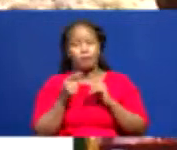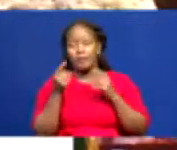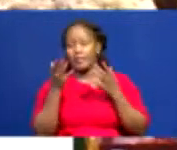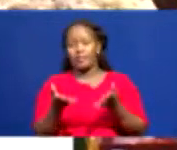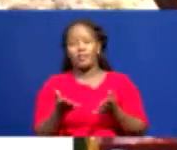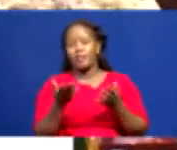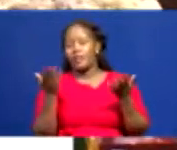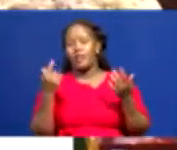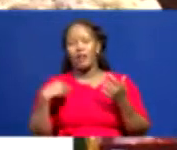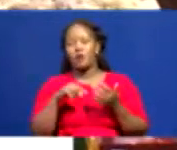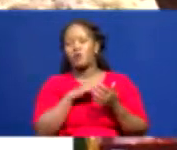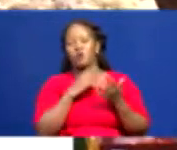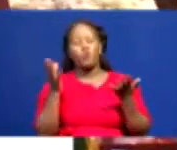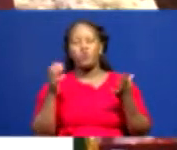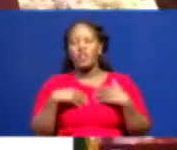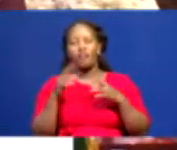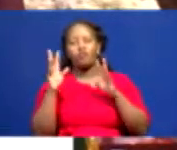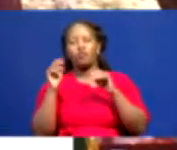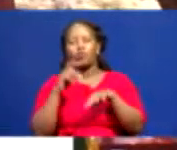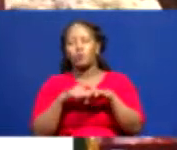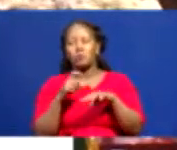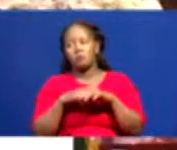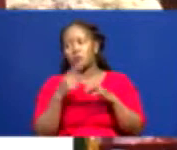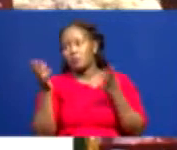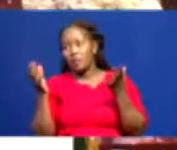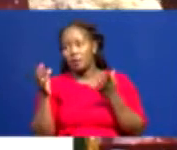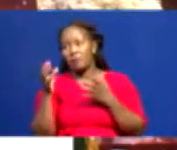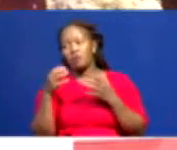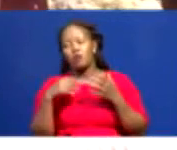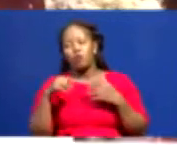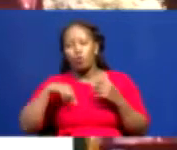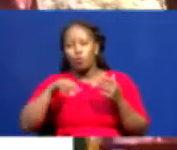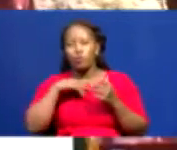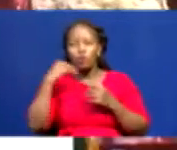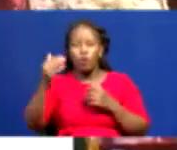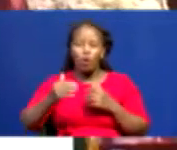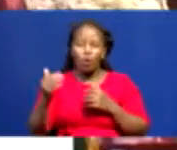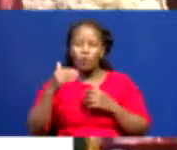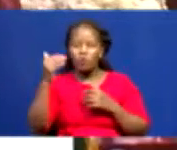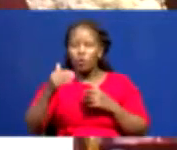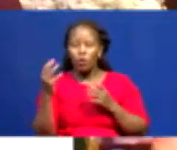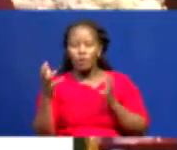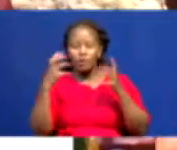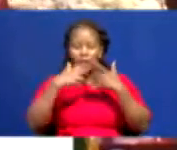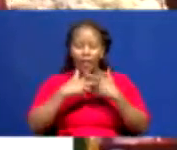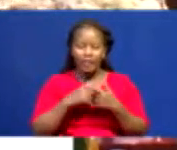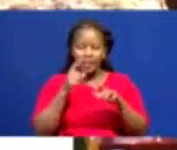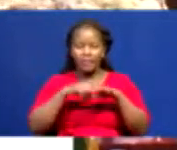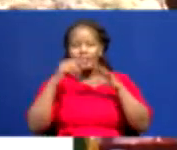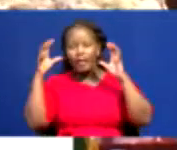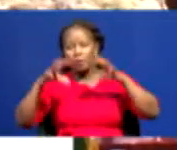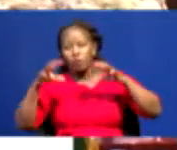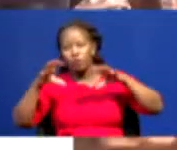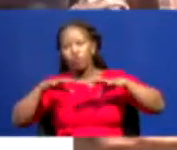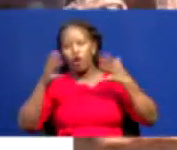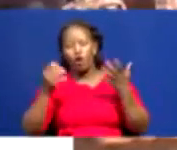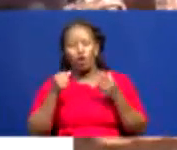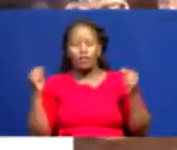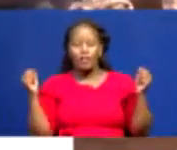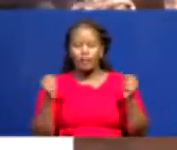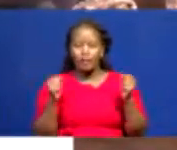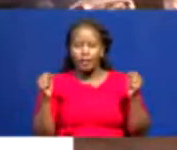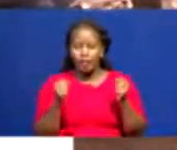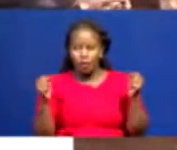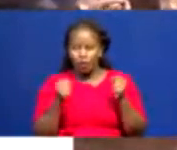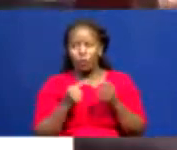wakati tunashanganya. Kwa sababu tunashanganya wakati ya mfua na wakati pia ya baridi.